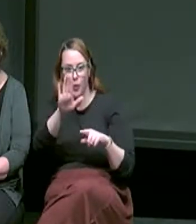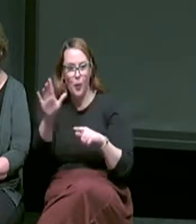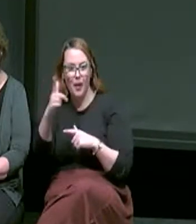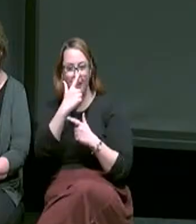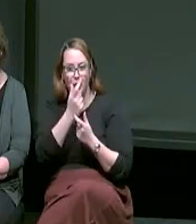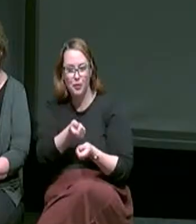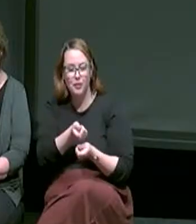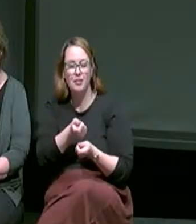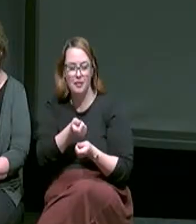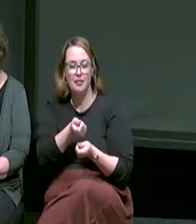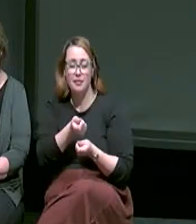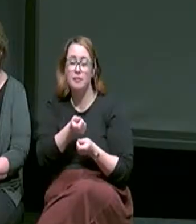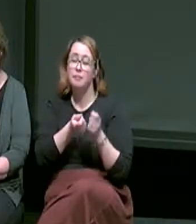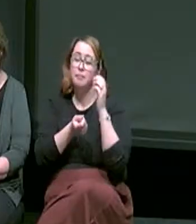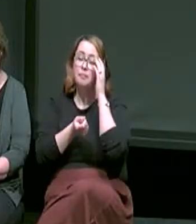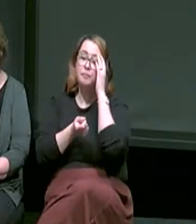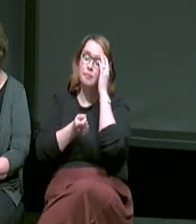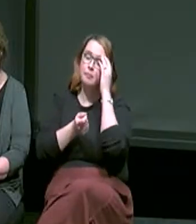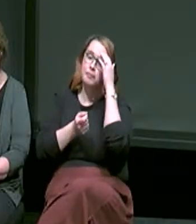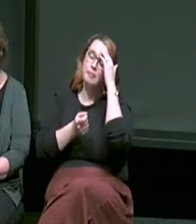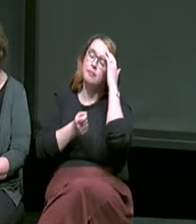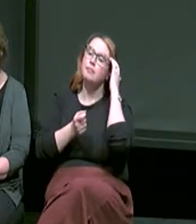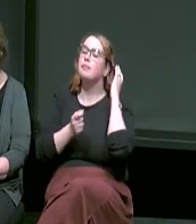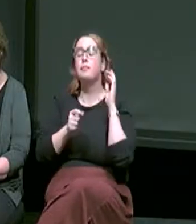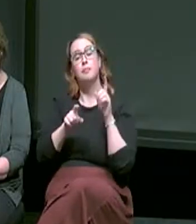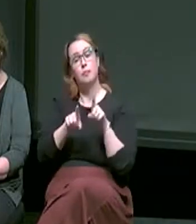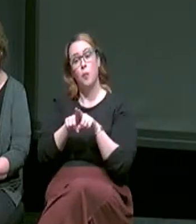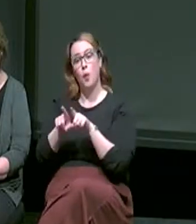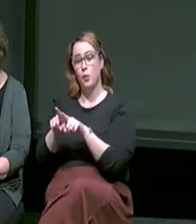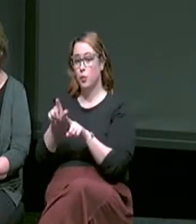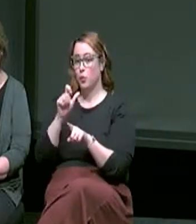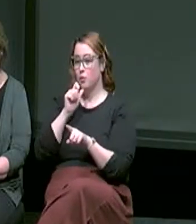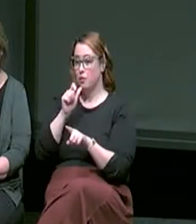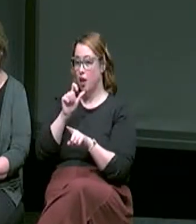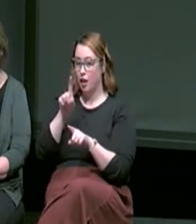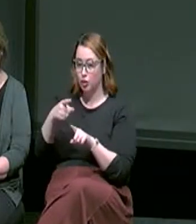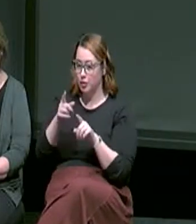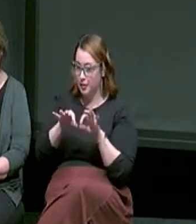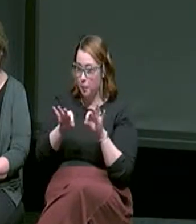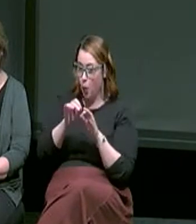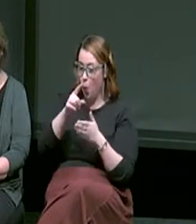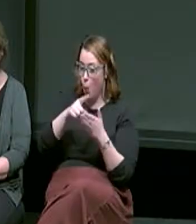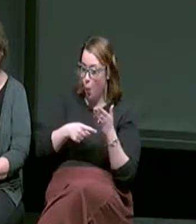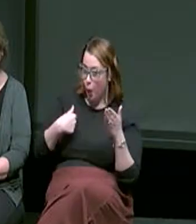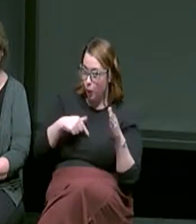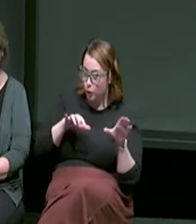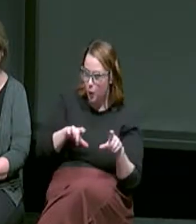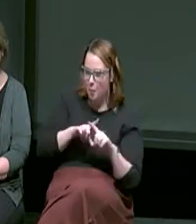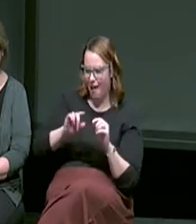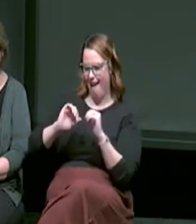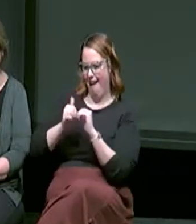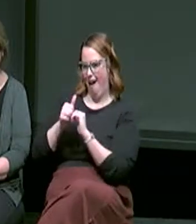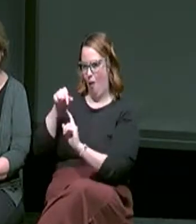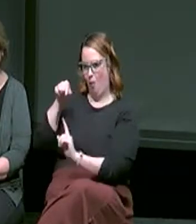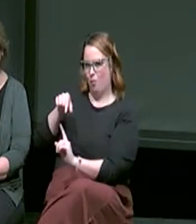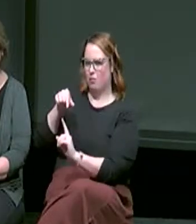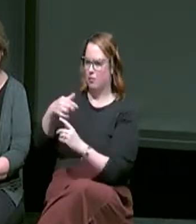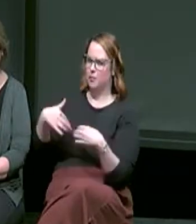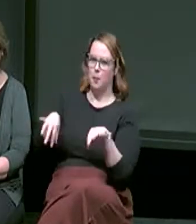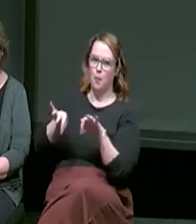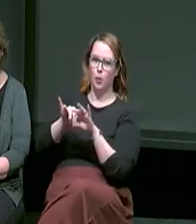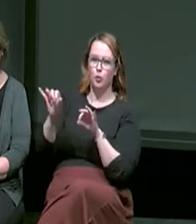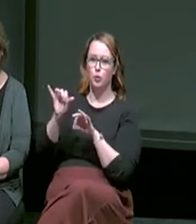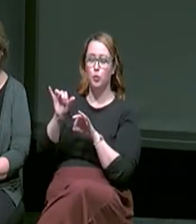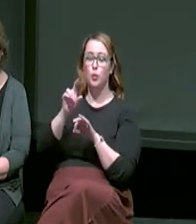interested. You know, it's also not just important what we're doing, but how we're doing it. And really